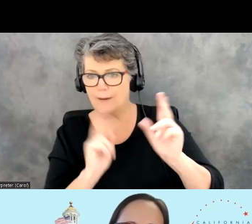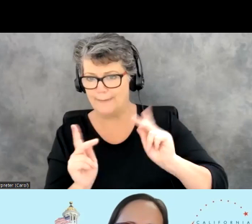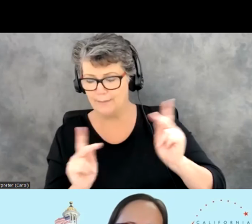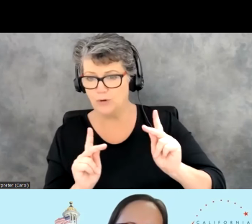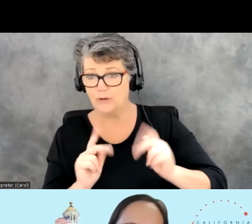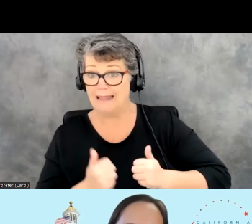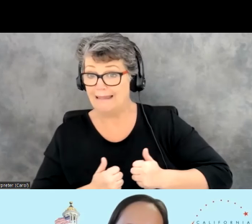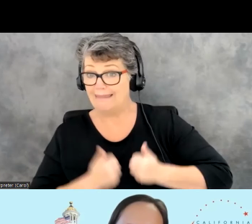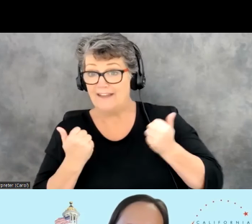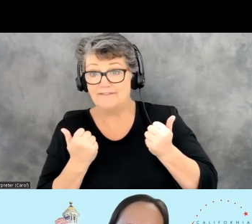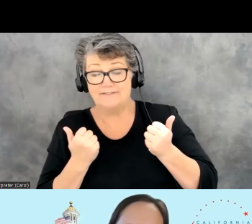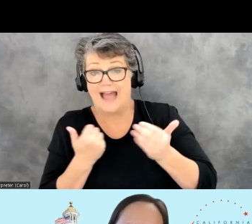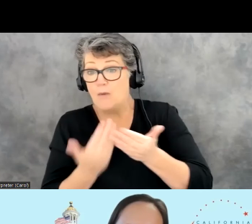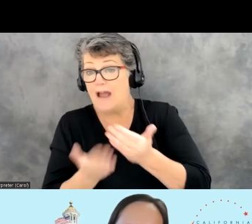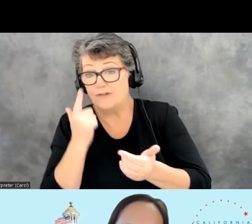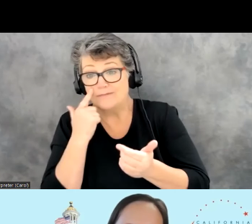live lives of their choosing.